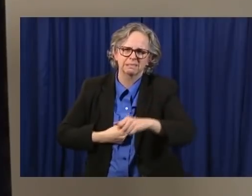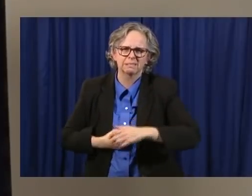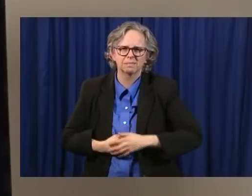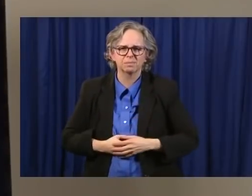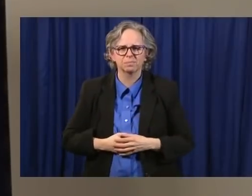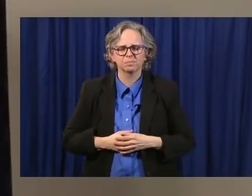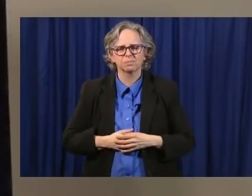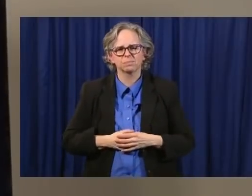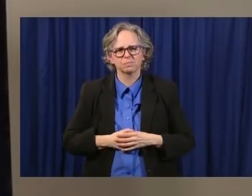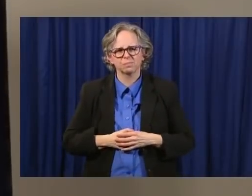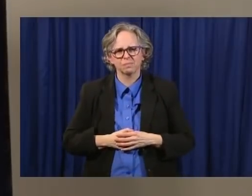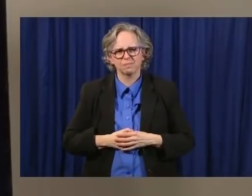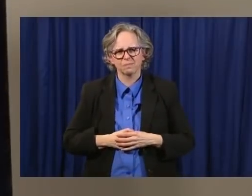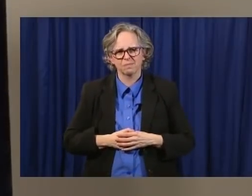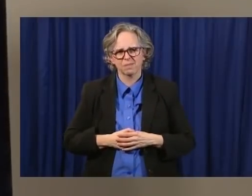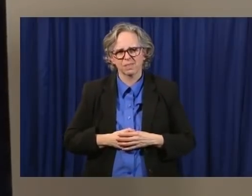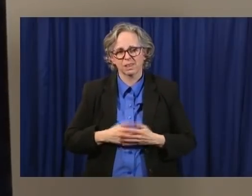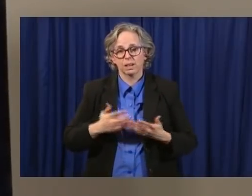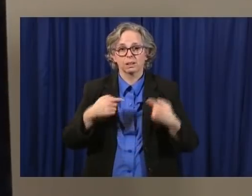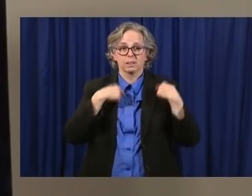At this point, we have tested